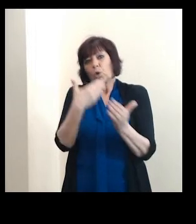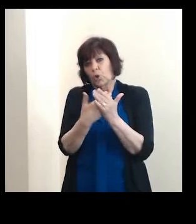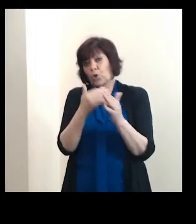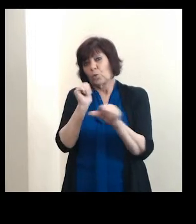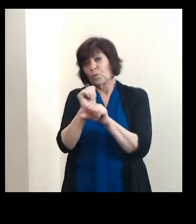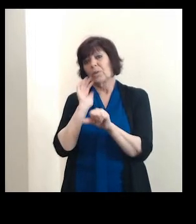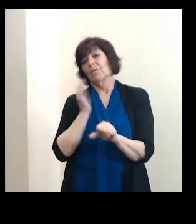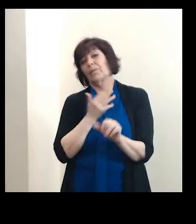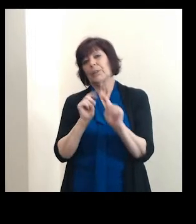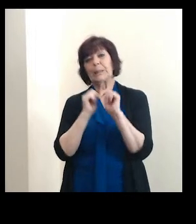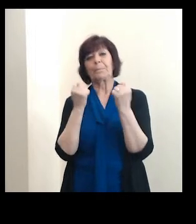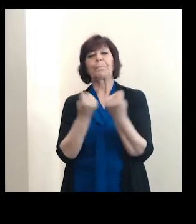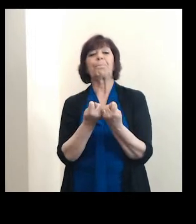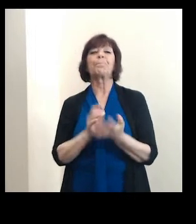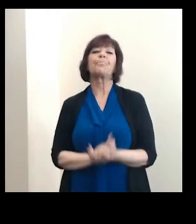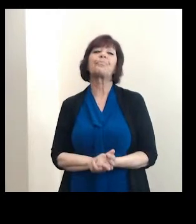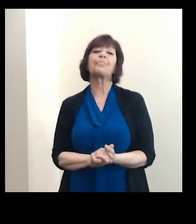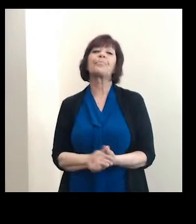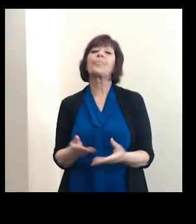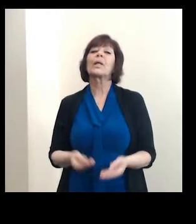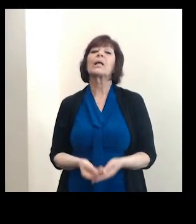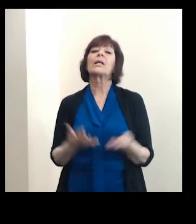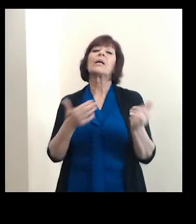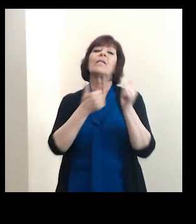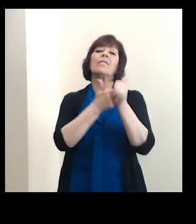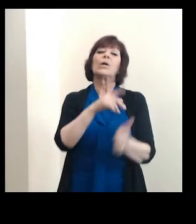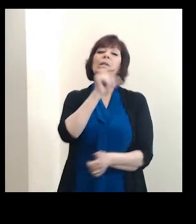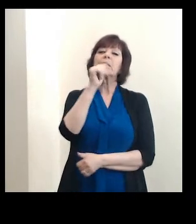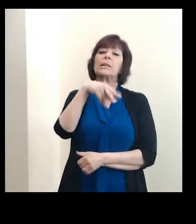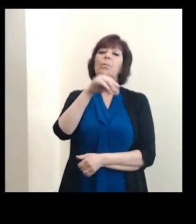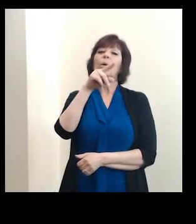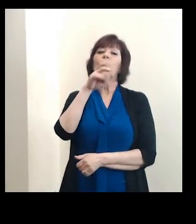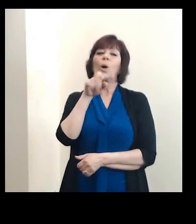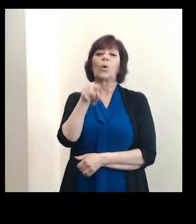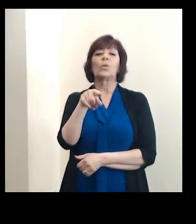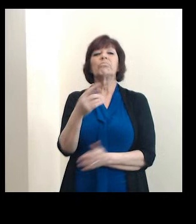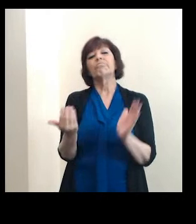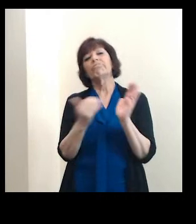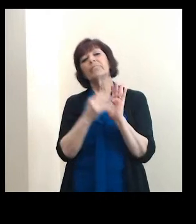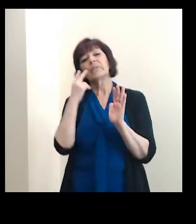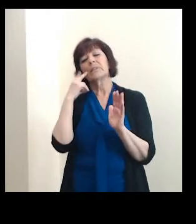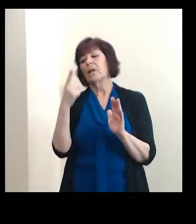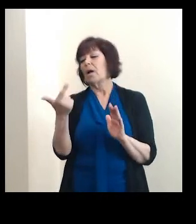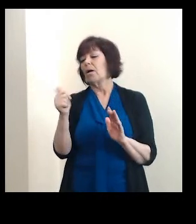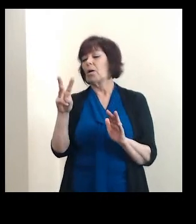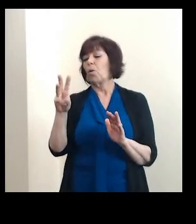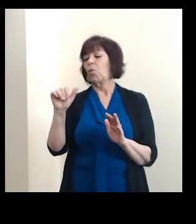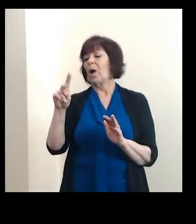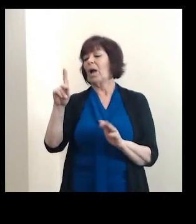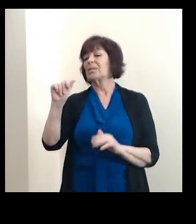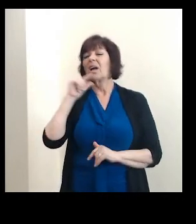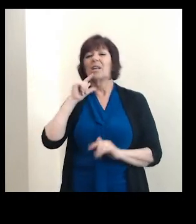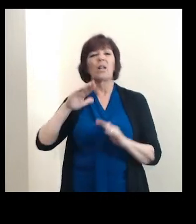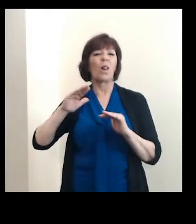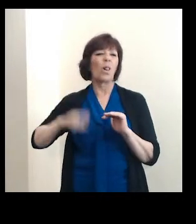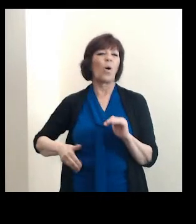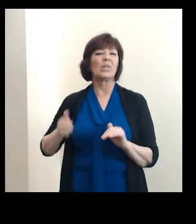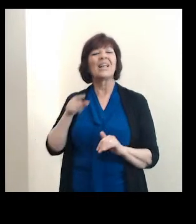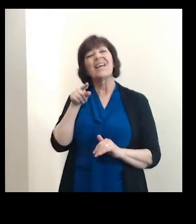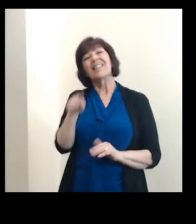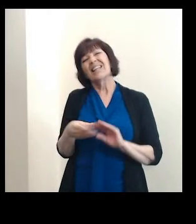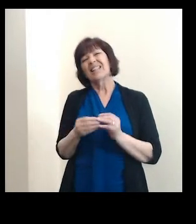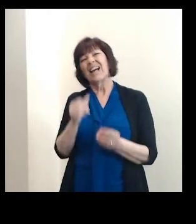team. Vaccine distribution by zip code. Once again, you see Gowanda the lowest. We don't really believe this number